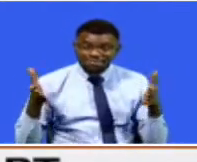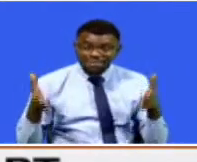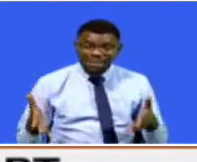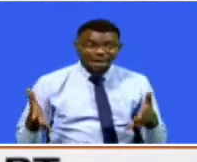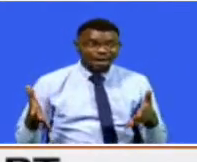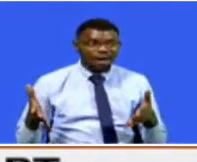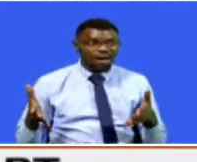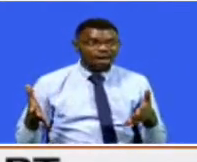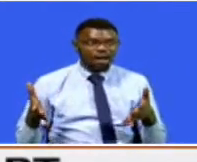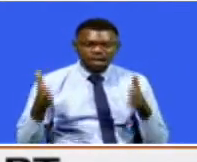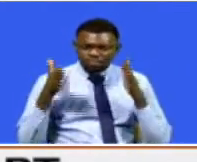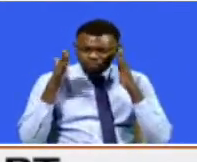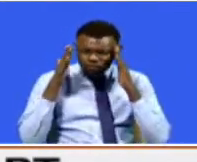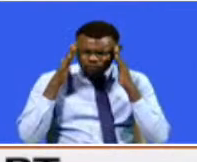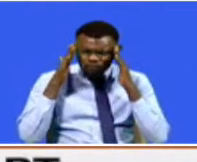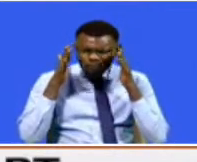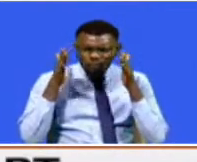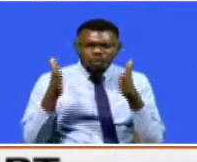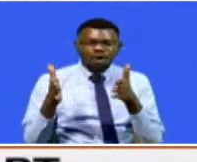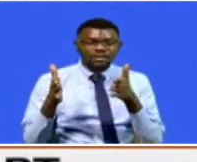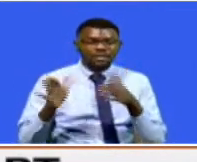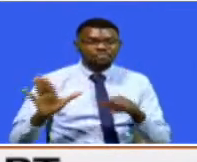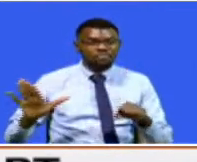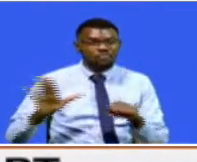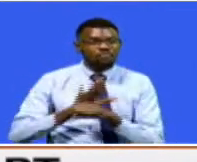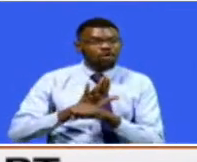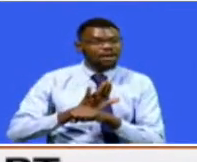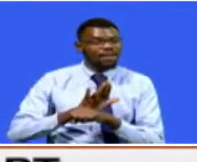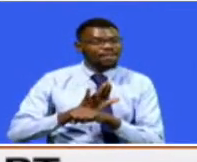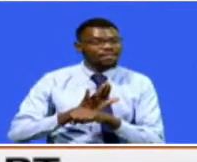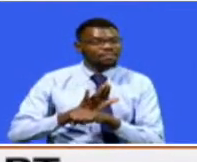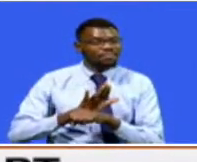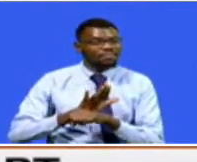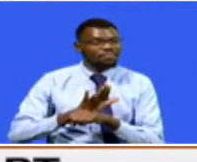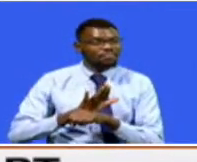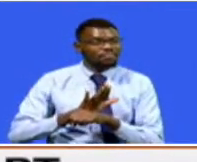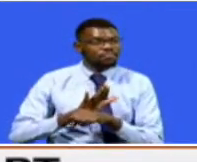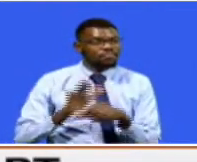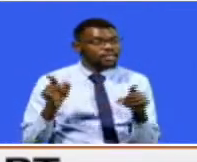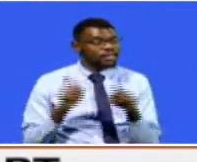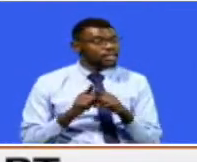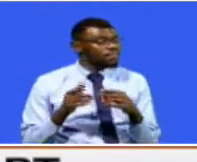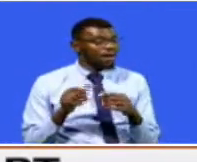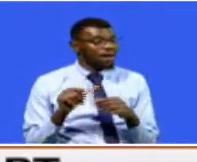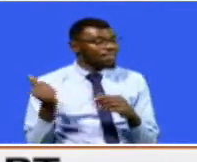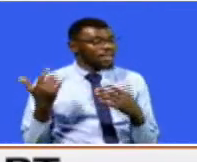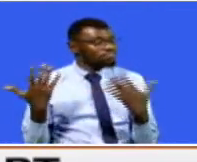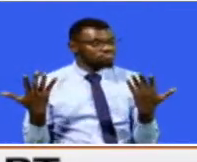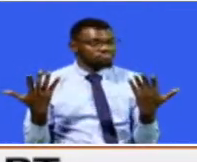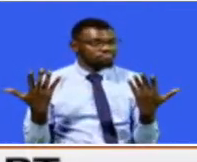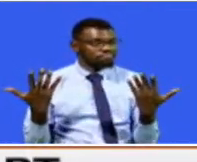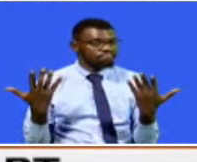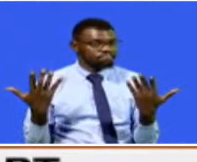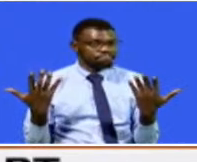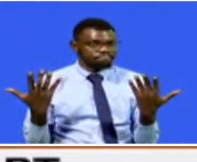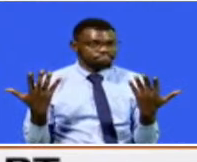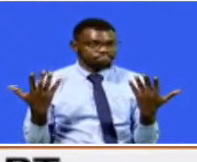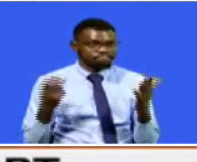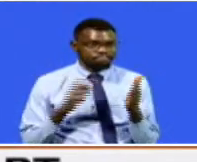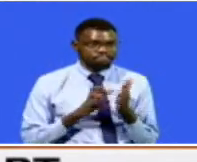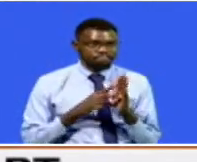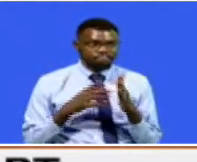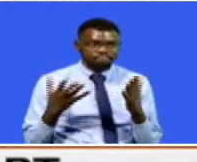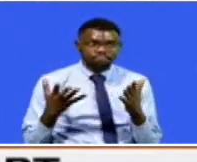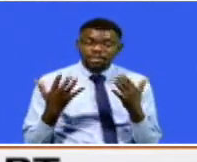full concentration on it. Right now, there's a food shortage. So, full concentration